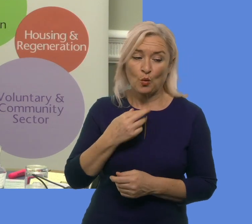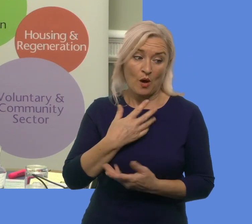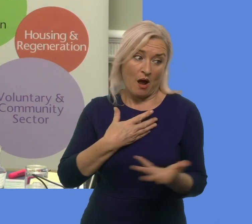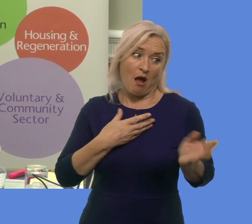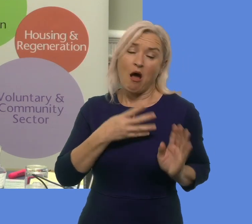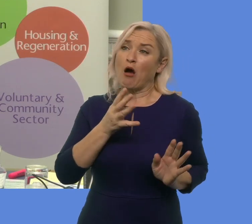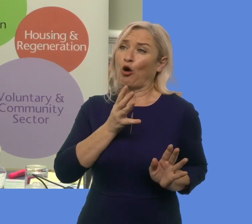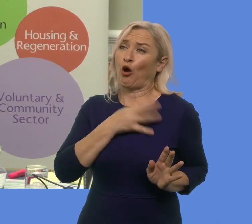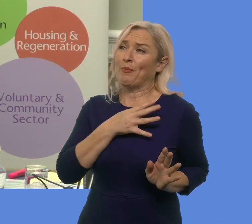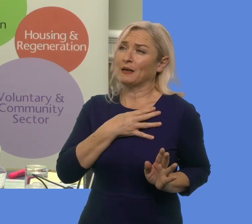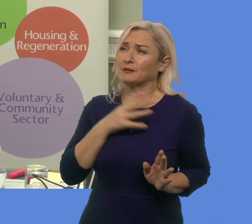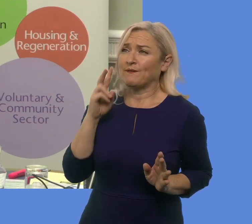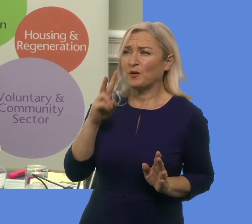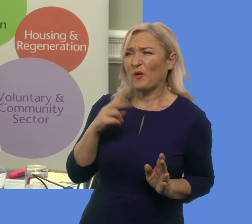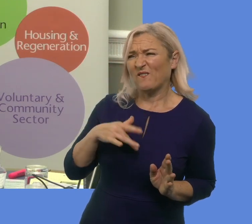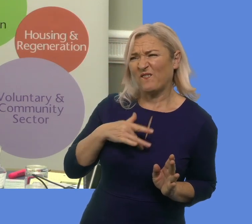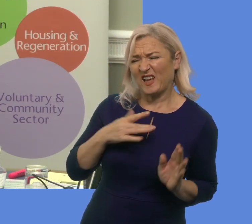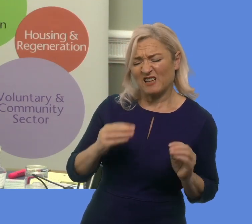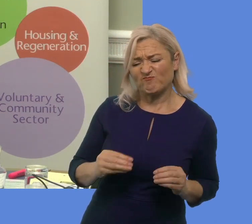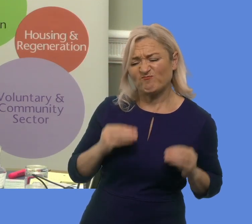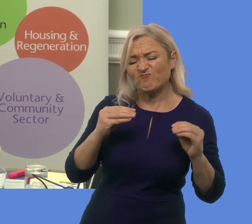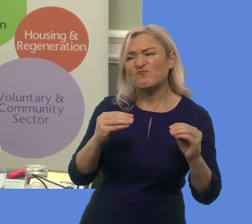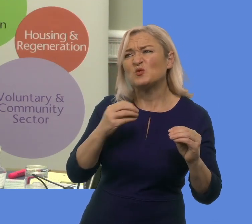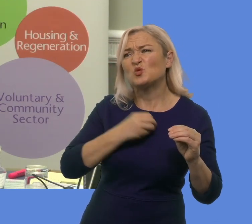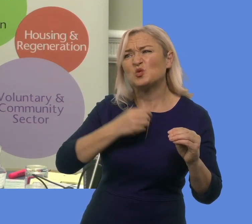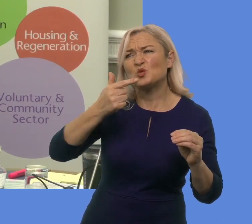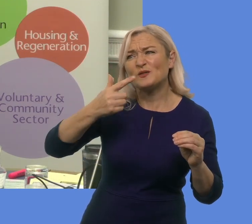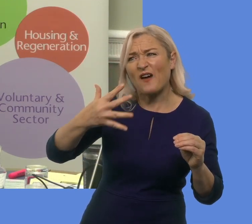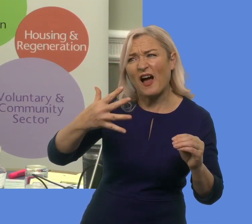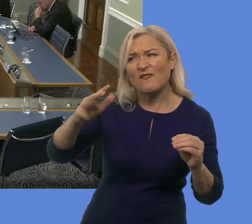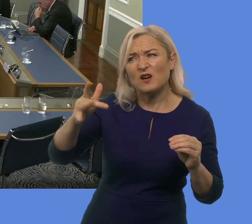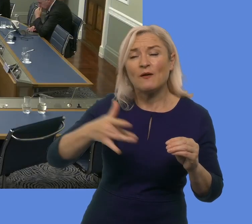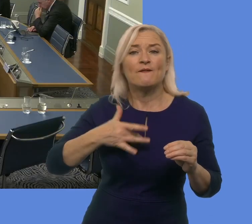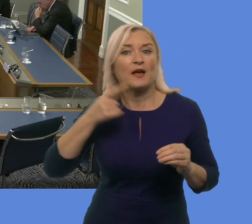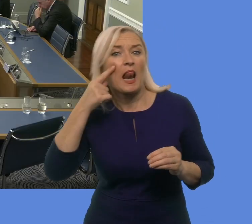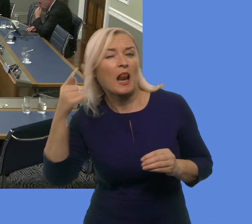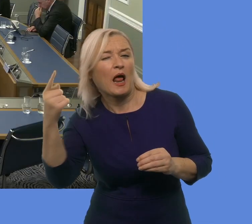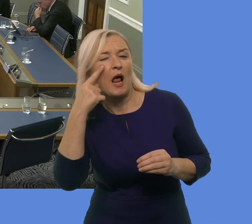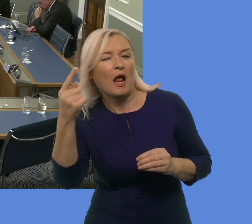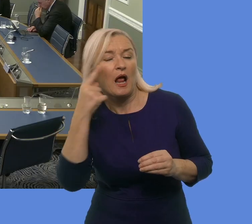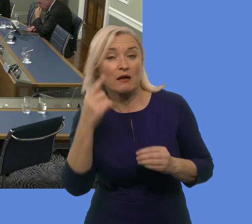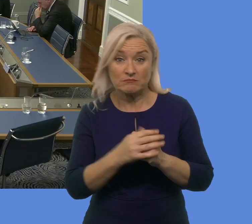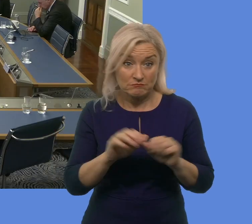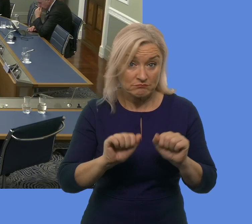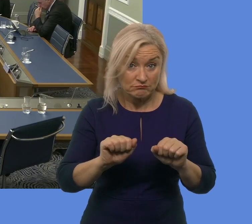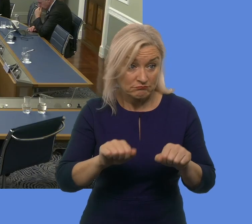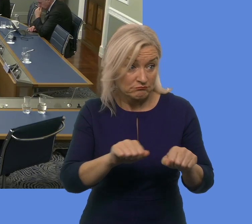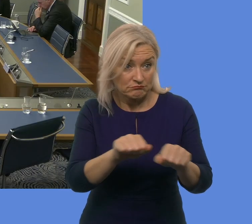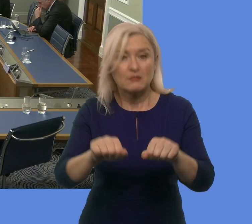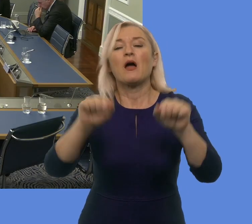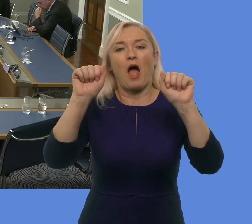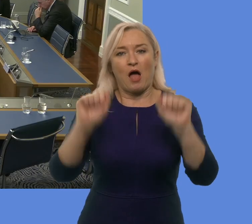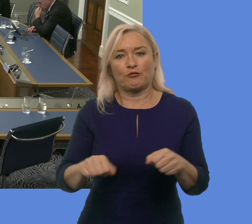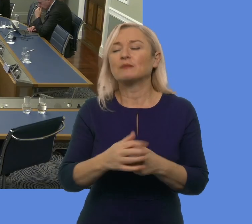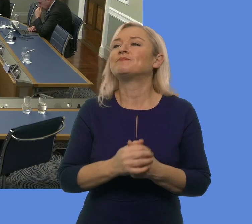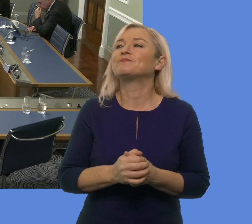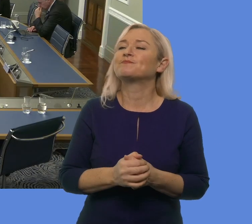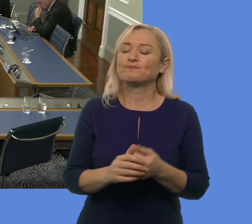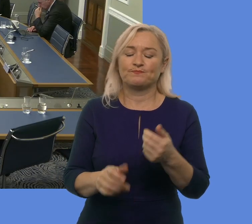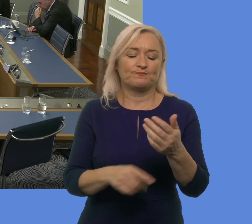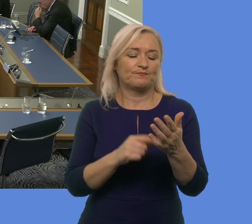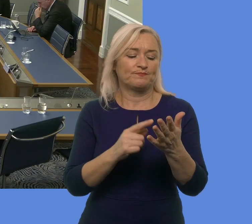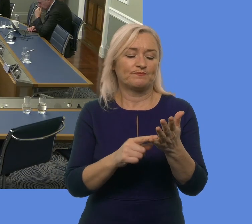their views on it at this stage. Everyone happy with that there? Yep. Great. Thank you. Okay, and also in